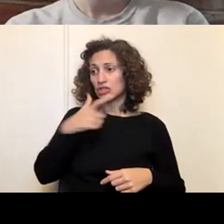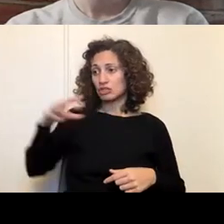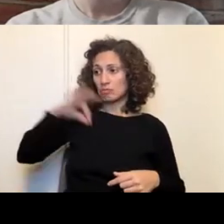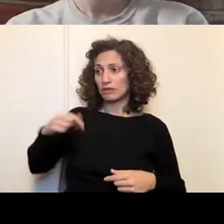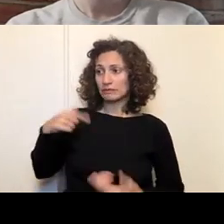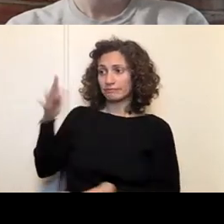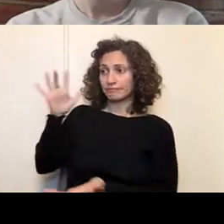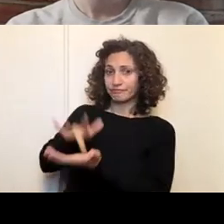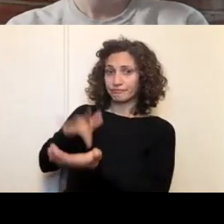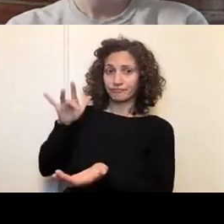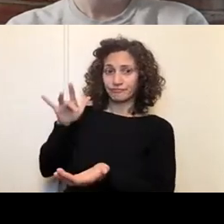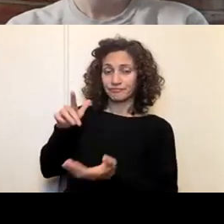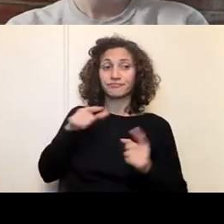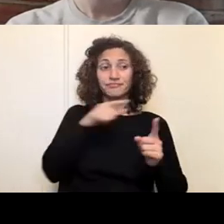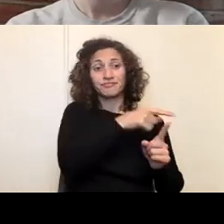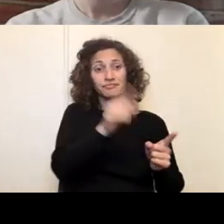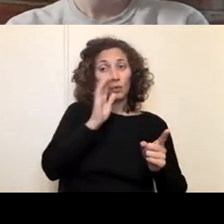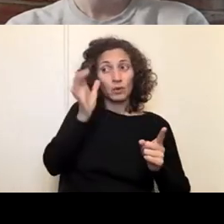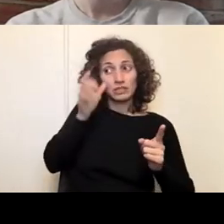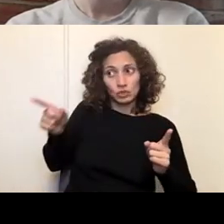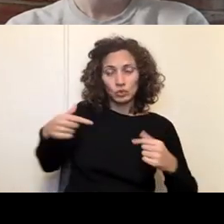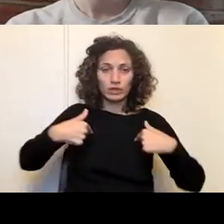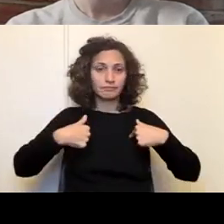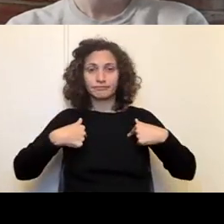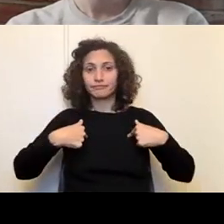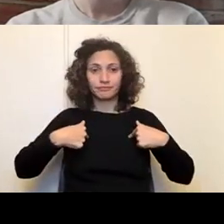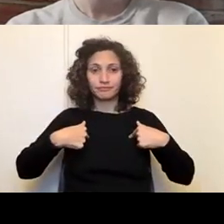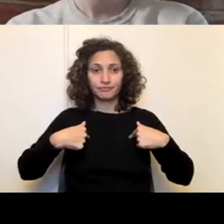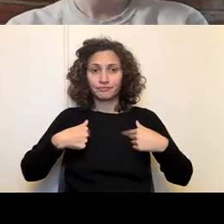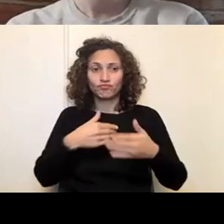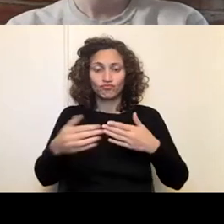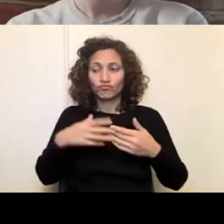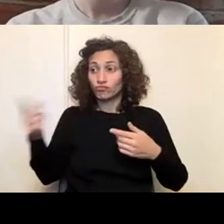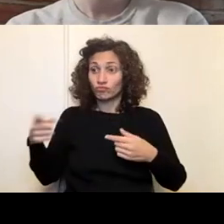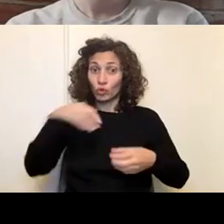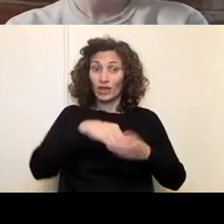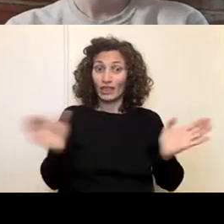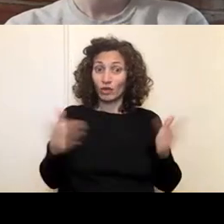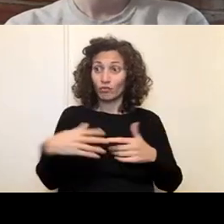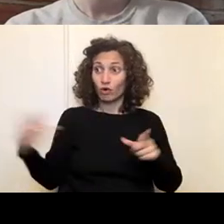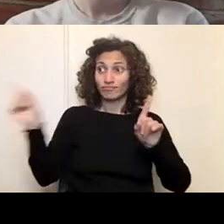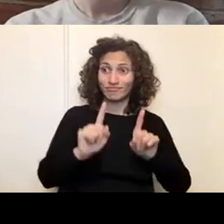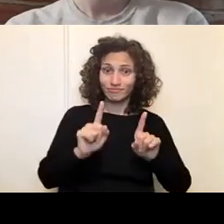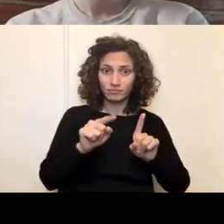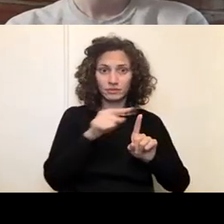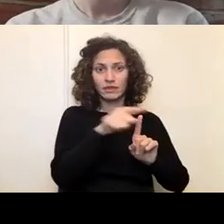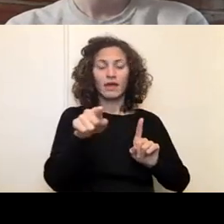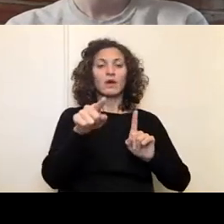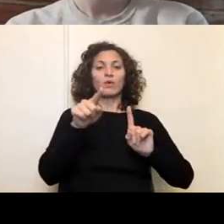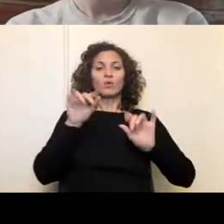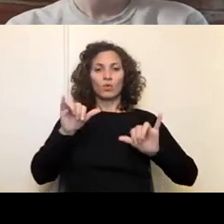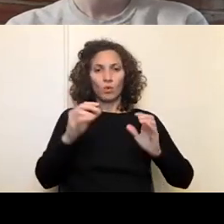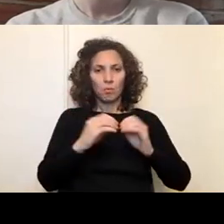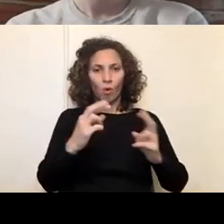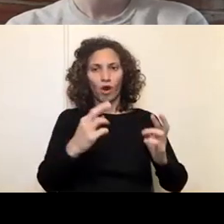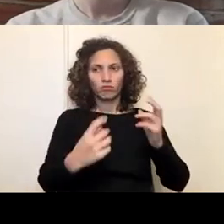they are not listening to me. And even if you're just in the room, I feel like I'm being more